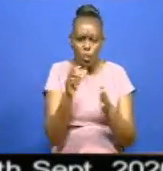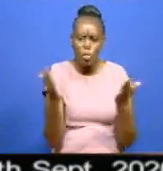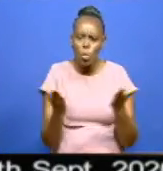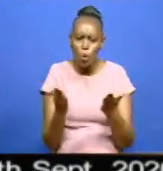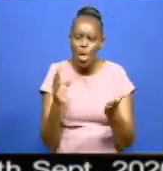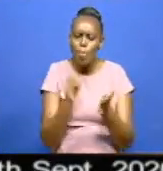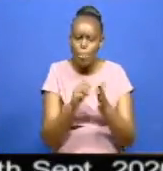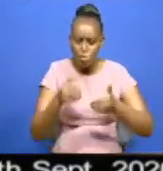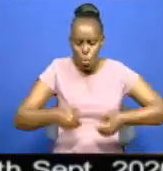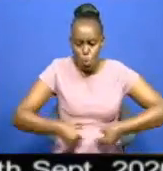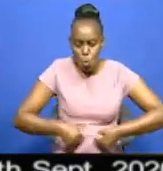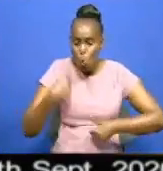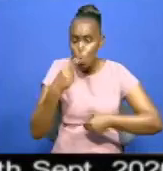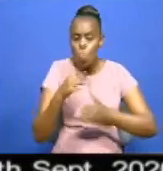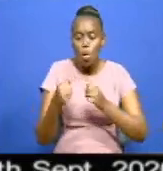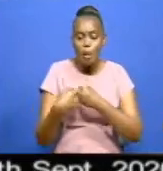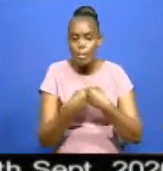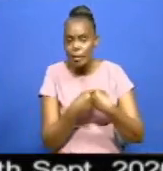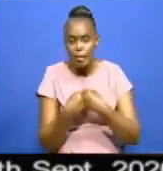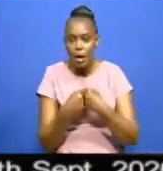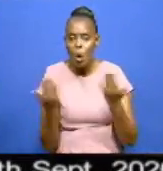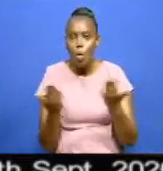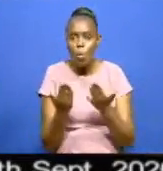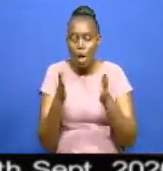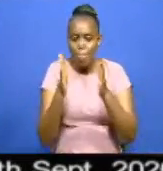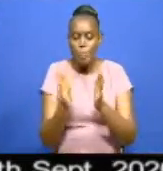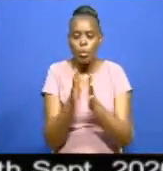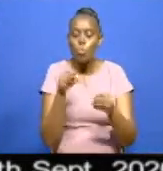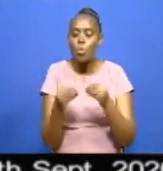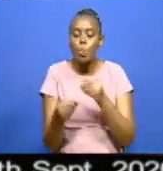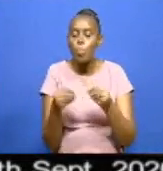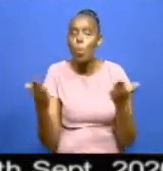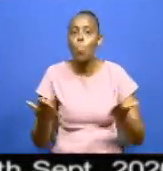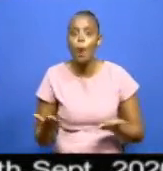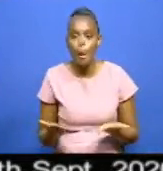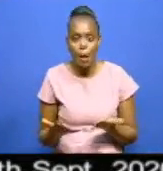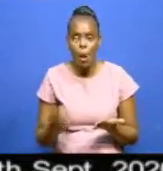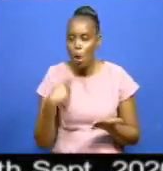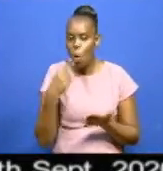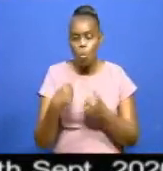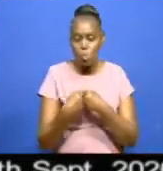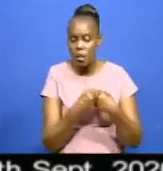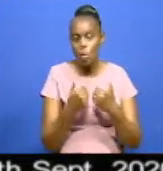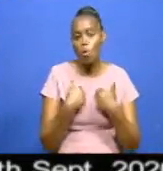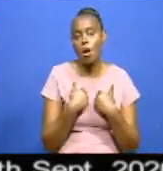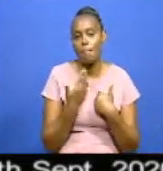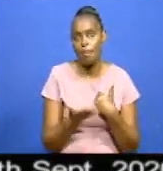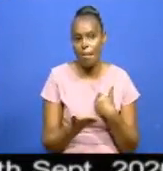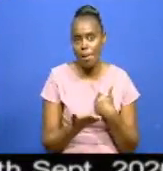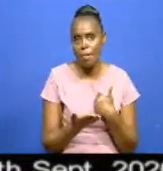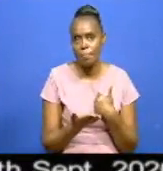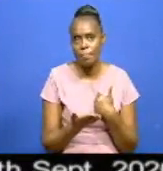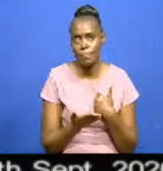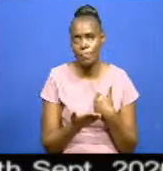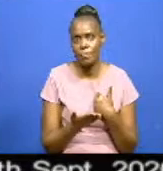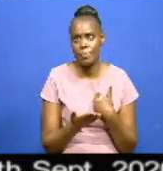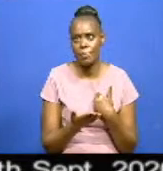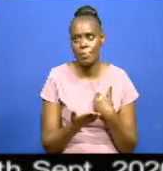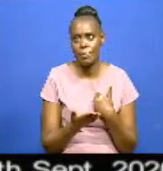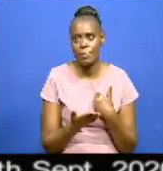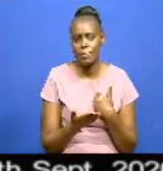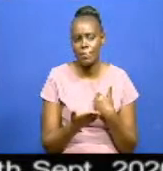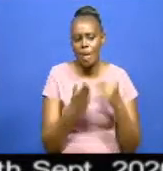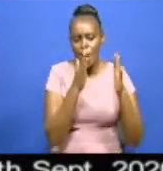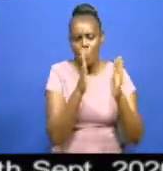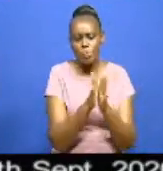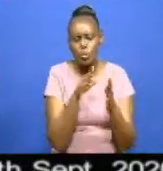put young people who are struggling? And where do we put persons with disabilities, Mr. Speaker, who are also struggling? Mr. Speaker, sir, the mere virtue of a